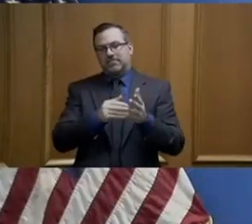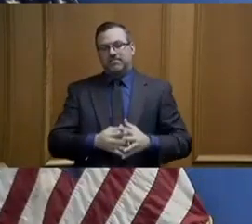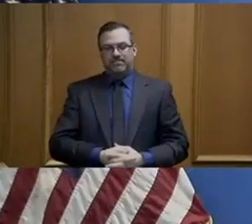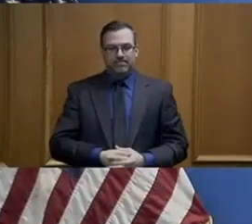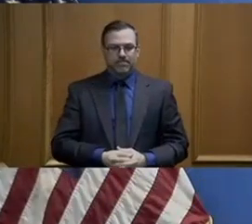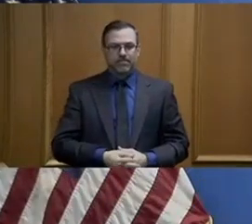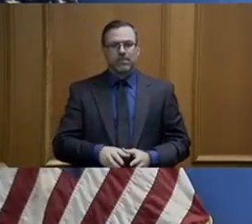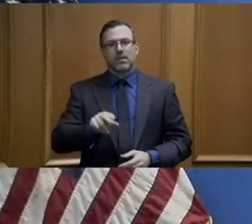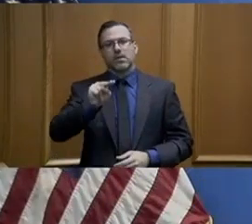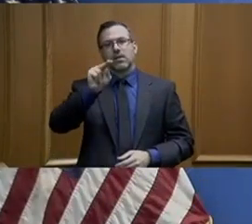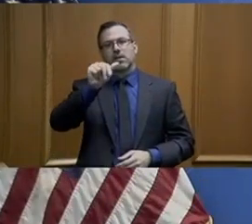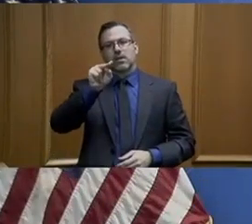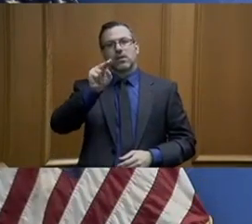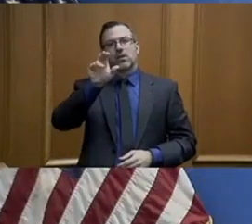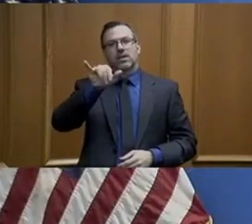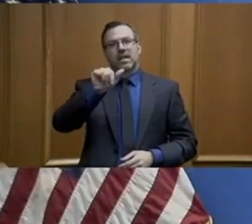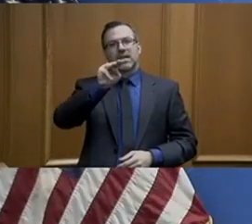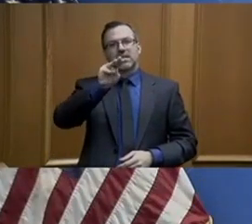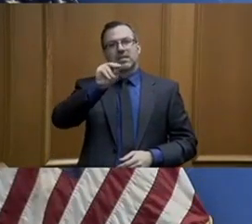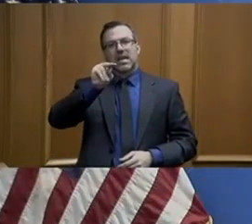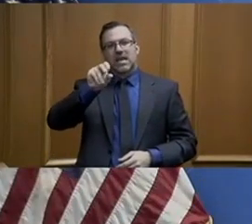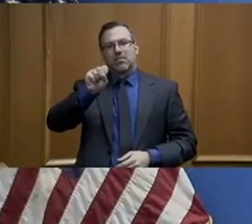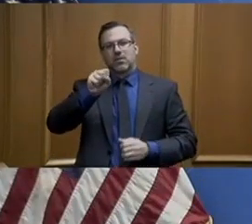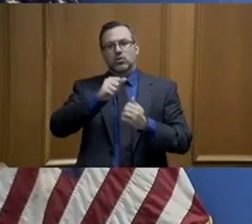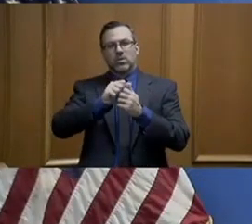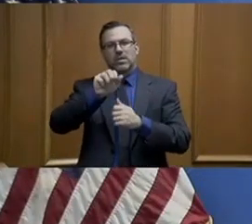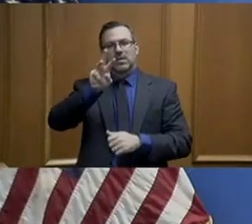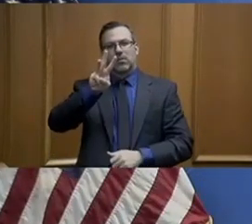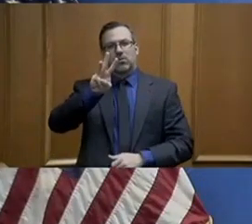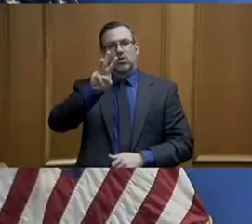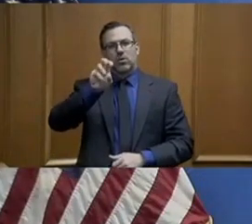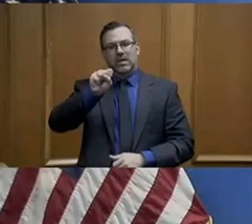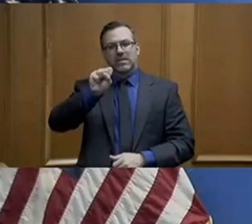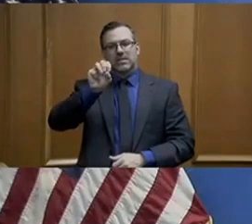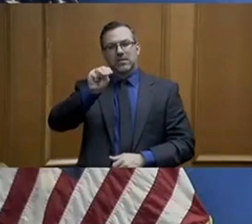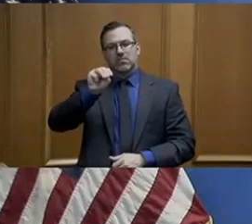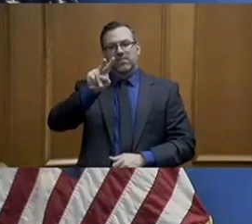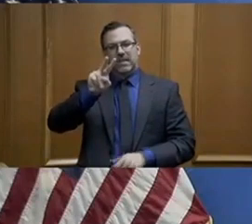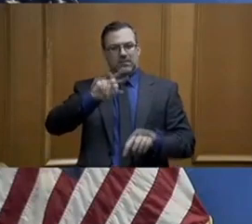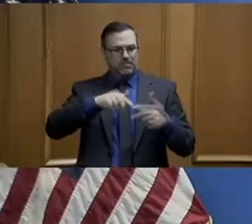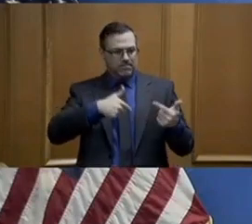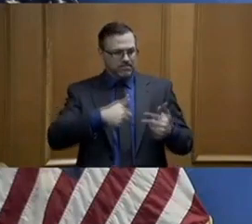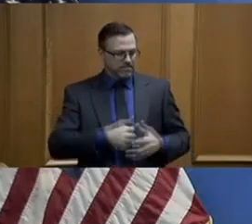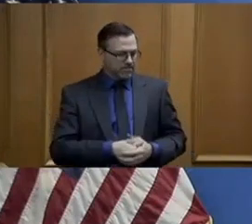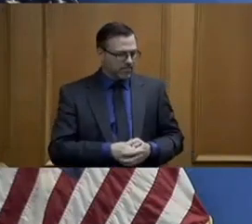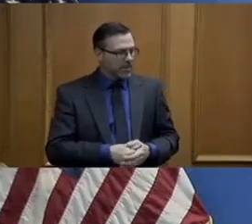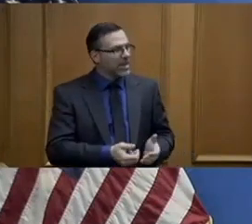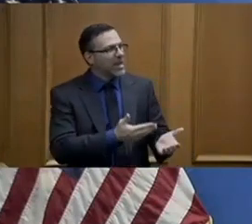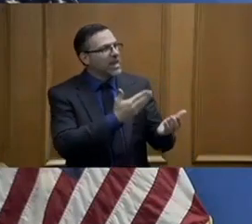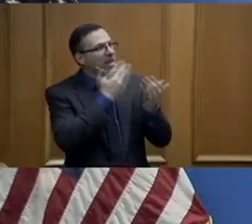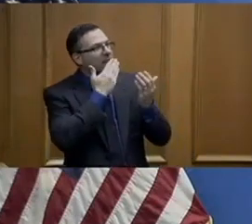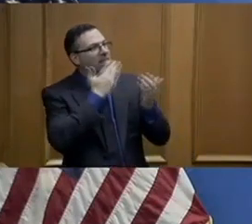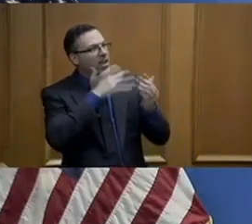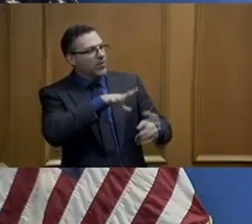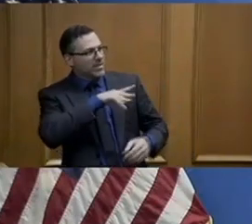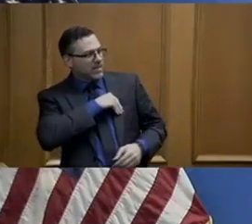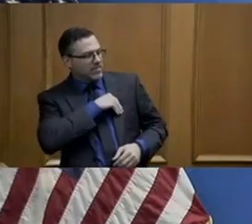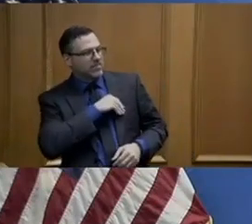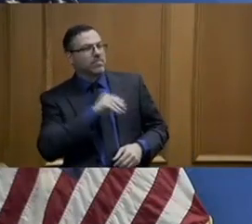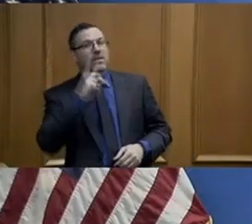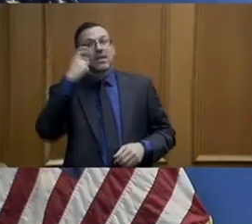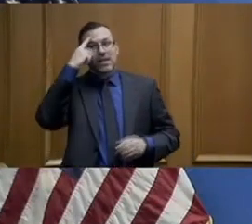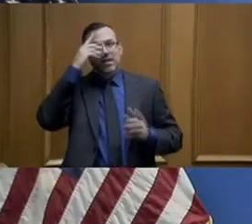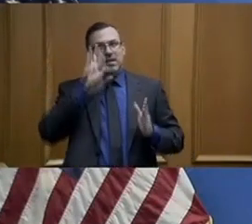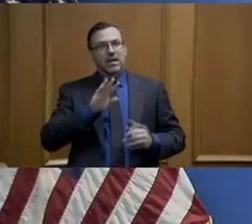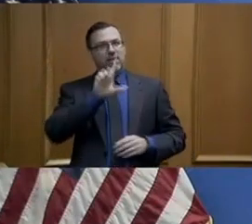Next, we'll go to Nancy Amons with WSMV. Nancy, your line is open. Thank you for taking my call. Governor Lee,